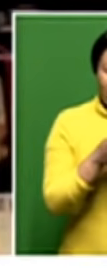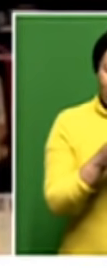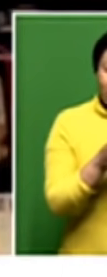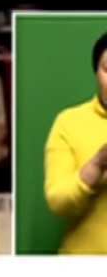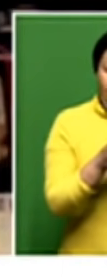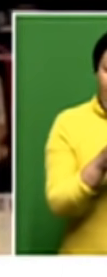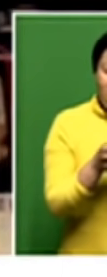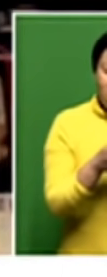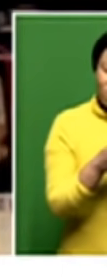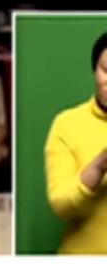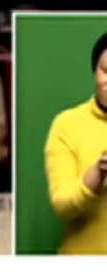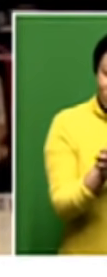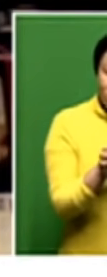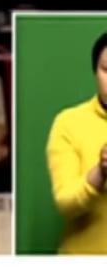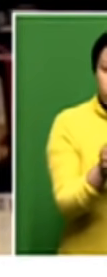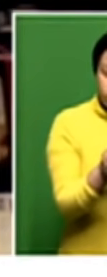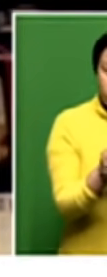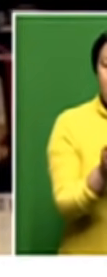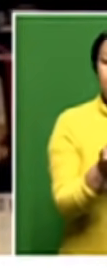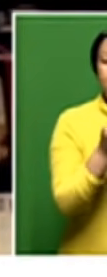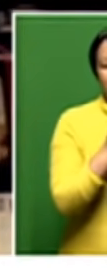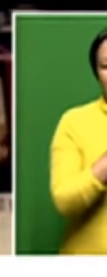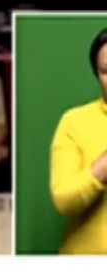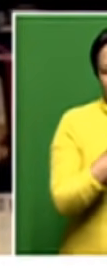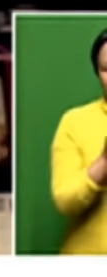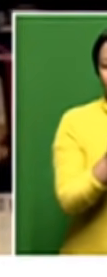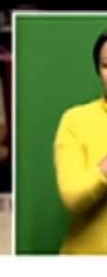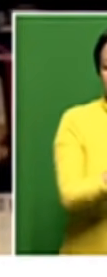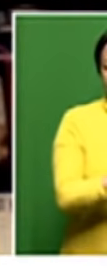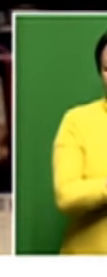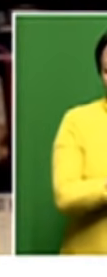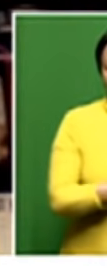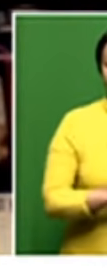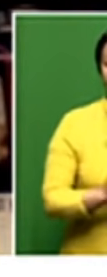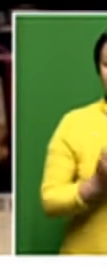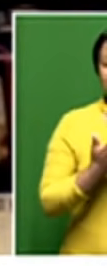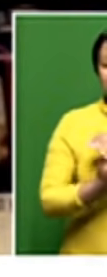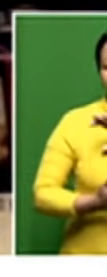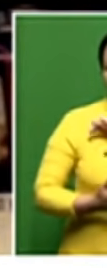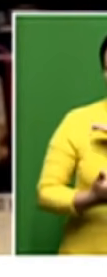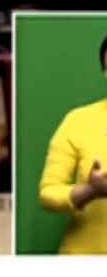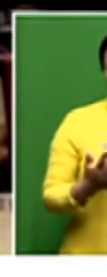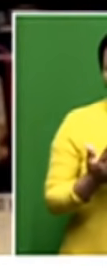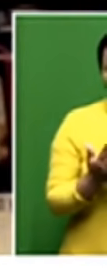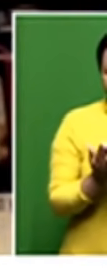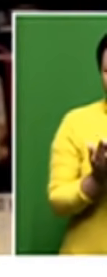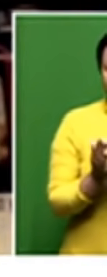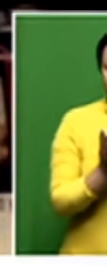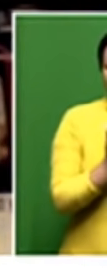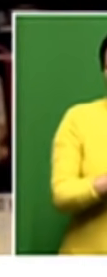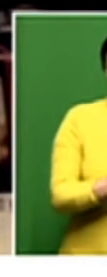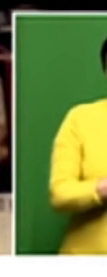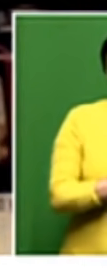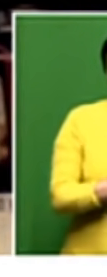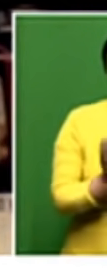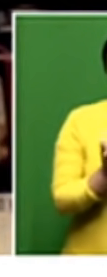our concern first and foremost was for the consumers, because that seam, with it being weak and having a latent defect, our concern was that